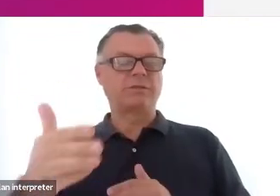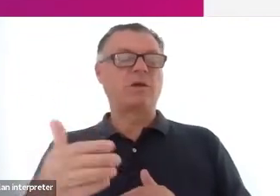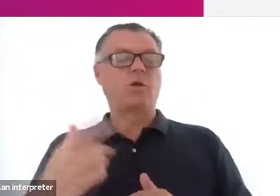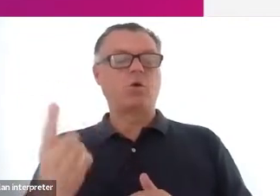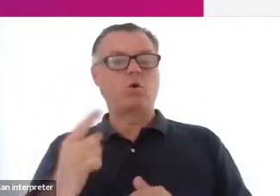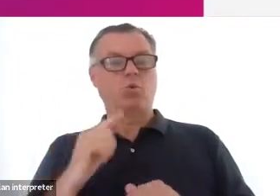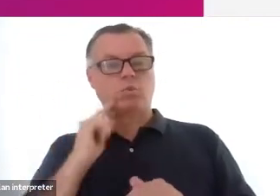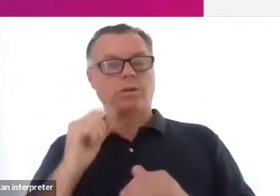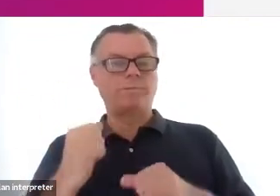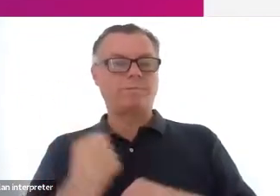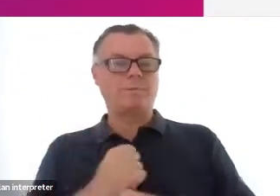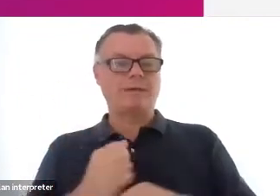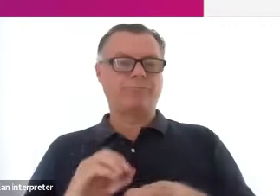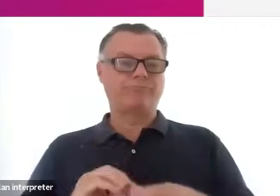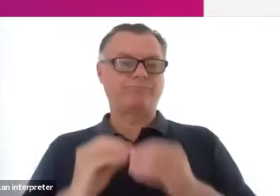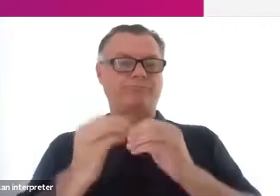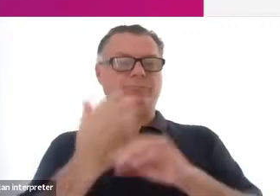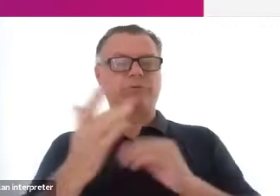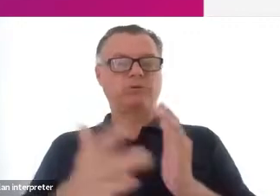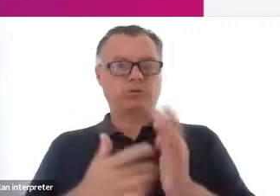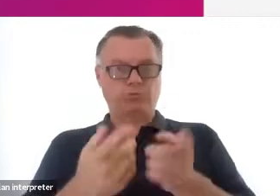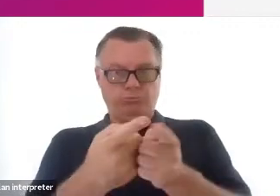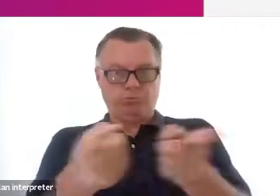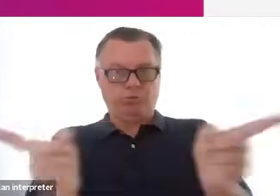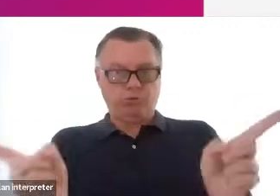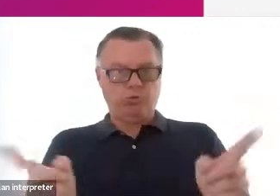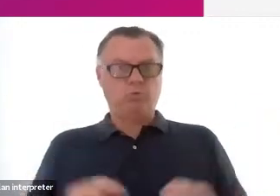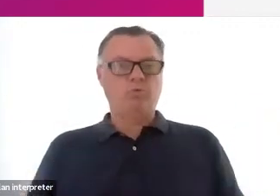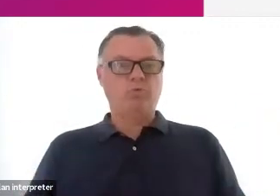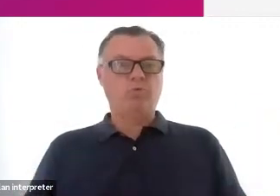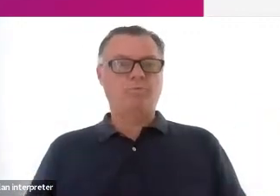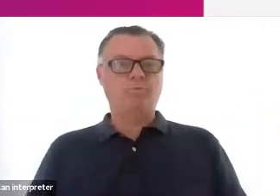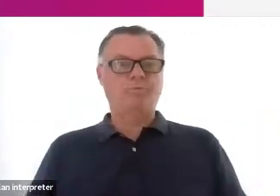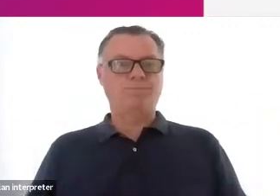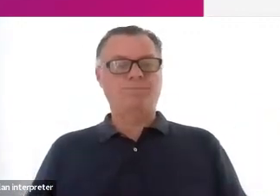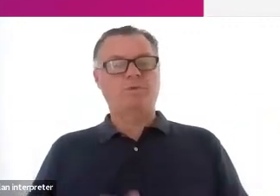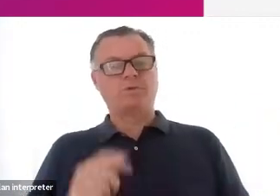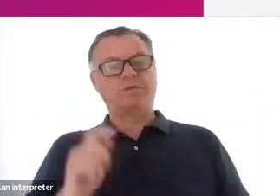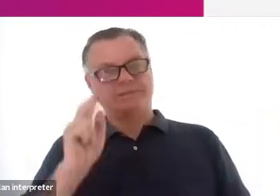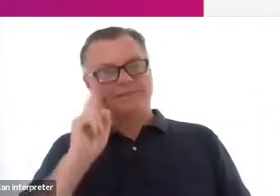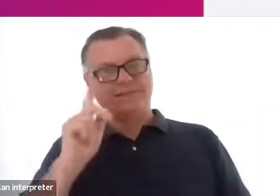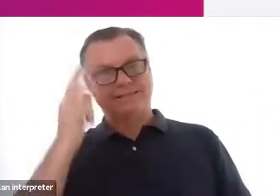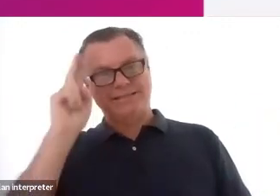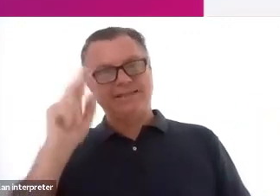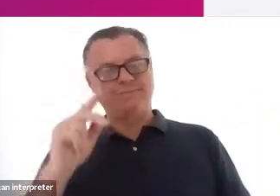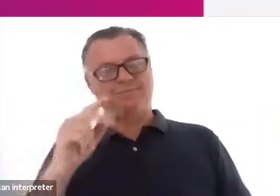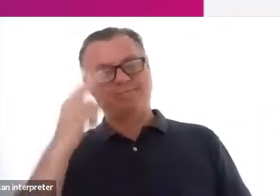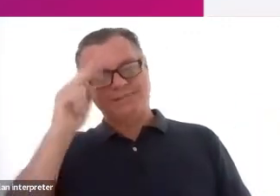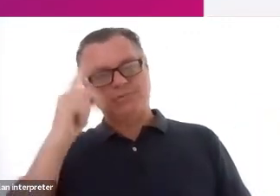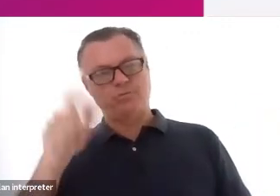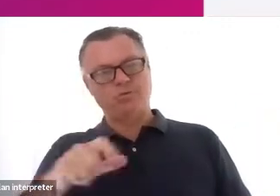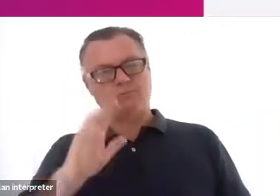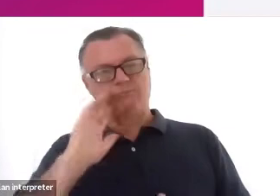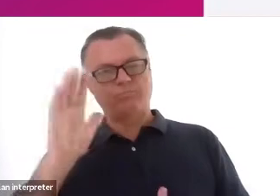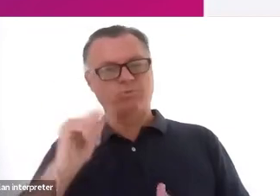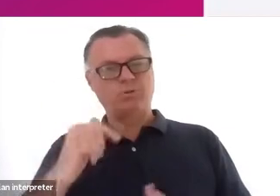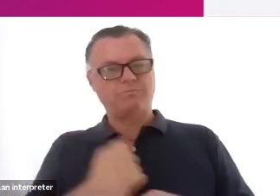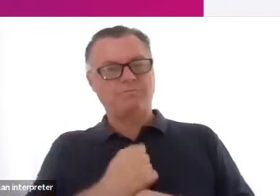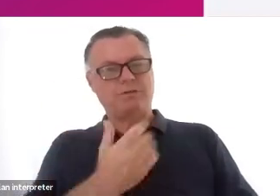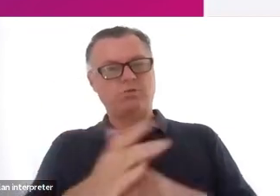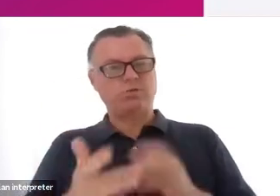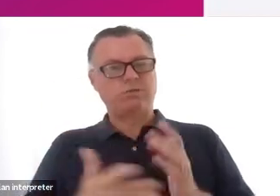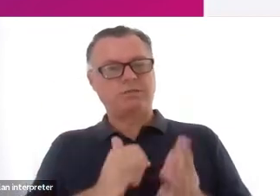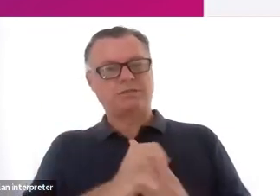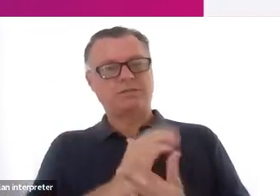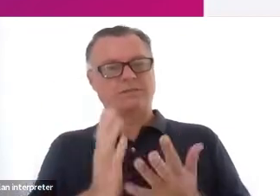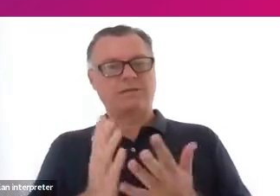people on this screen right now, and you have a role to play in that. So, on behalf of the remarkable team, I'll just